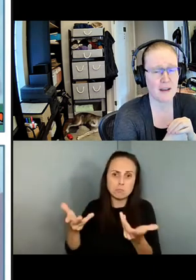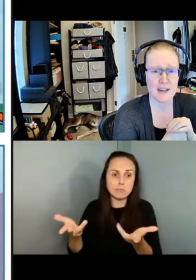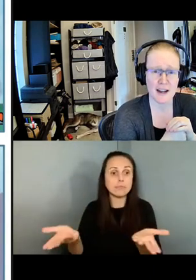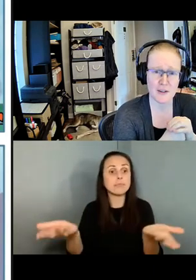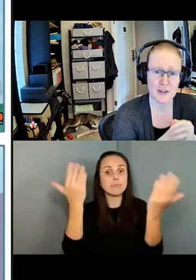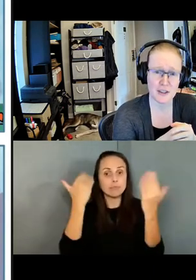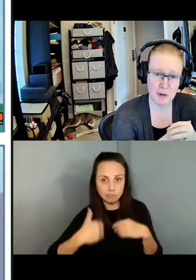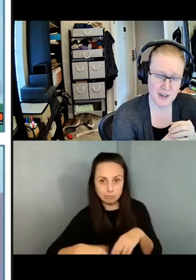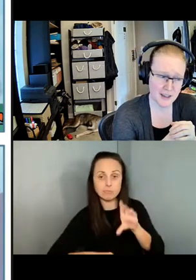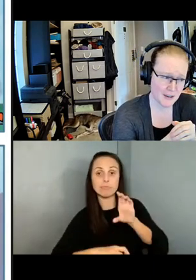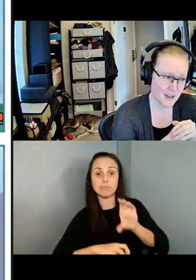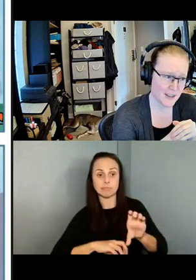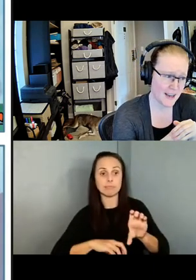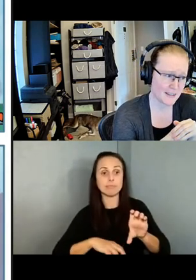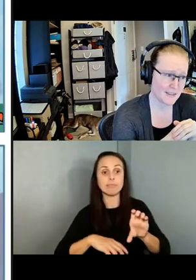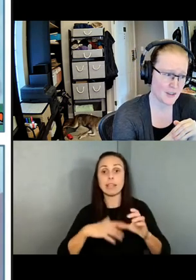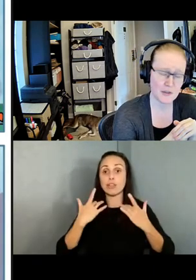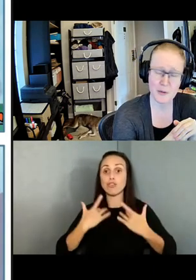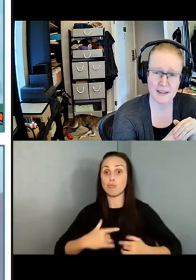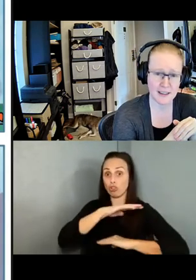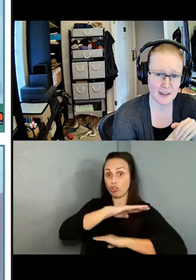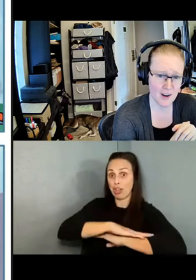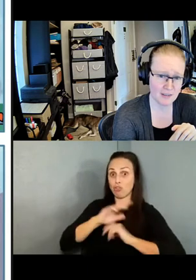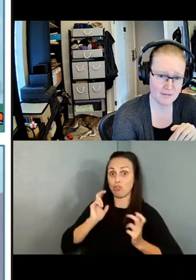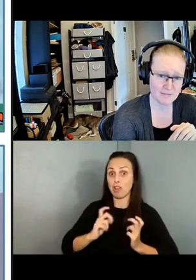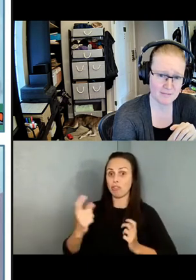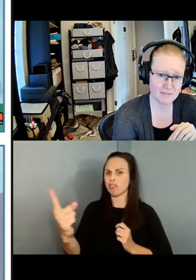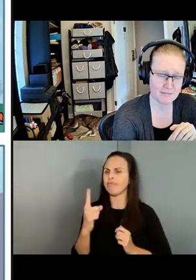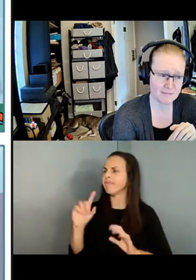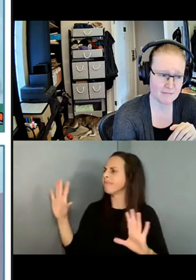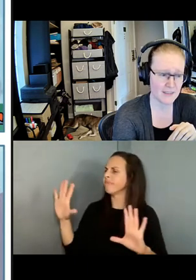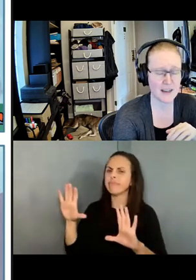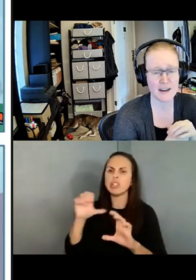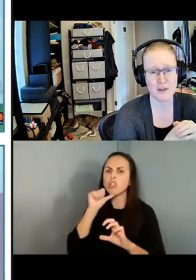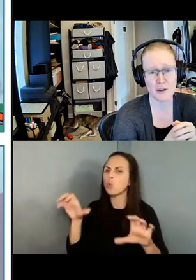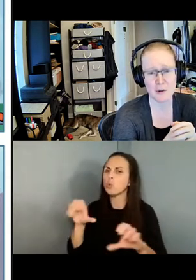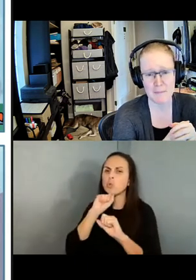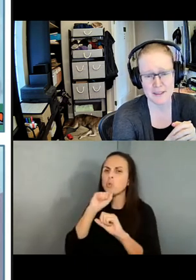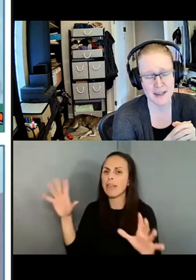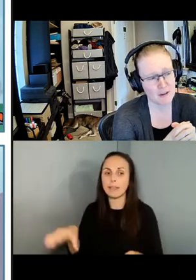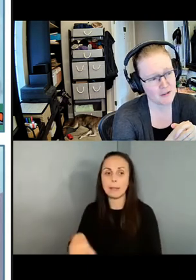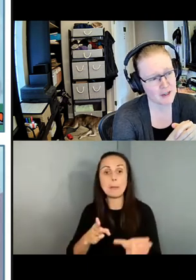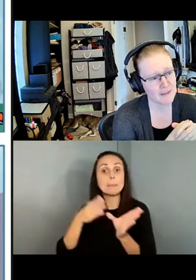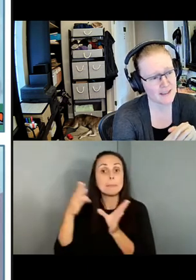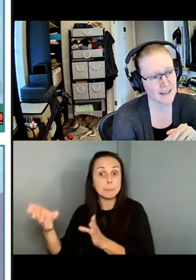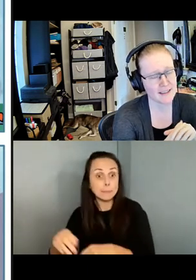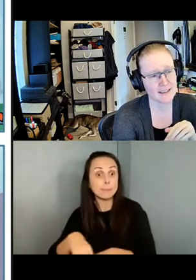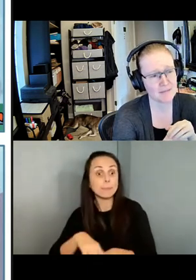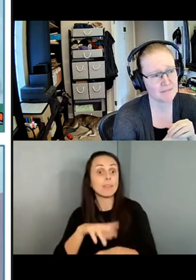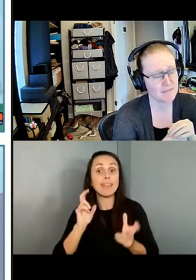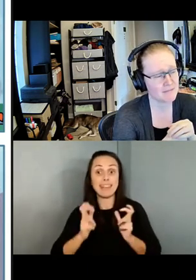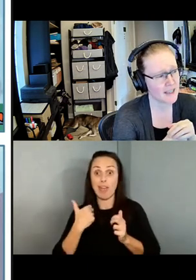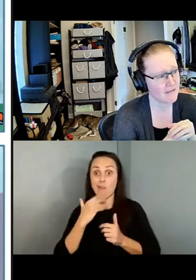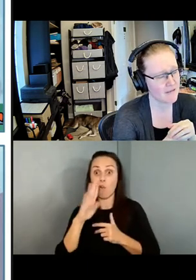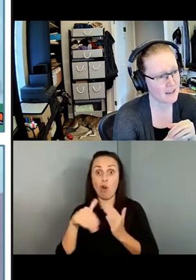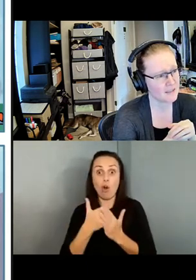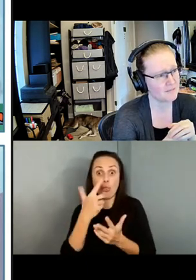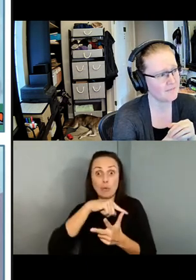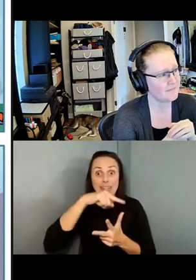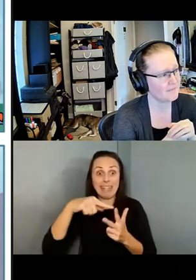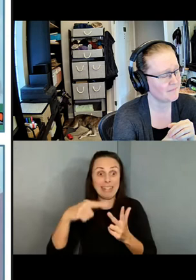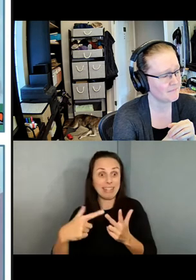Then you have the dinosaur at the depression counter saying, don't do anything at all. And the dinosaur who happens to have all three of these things saying,